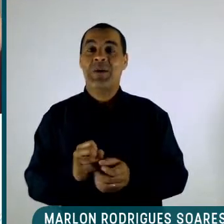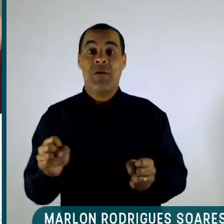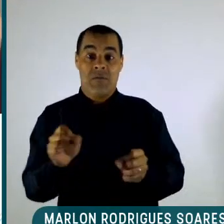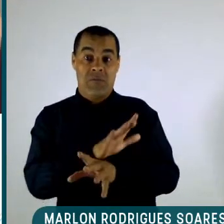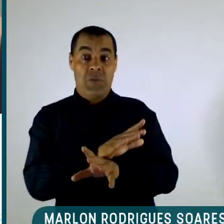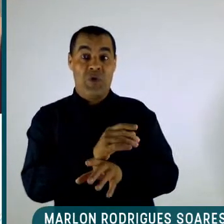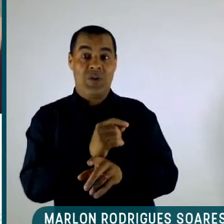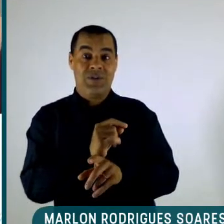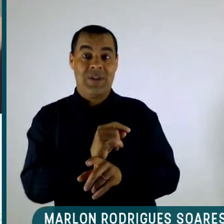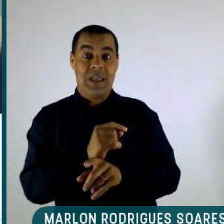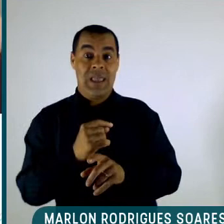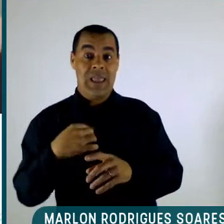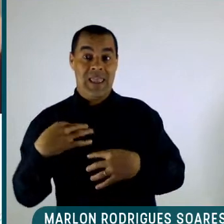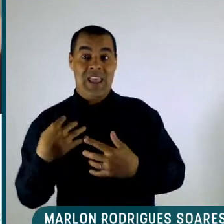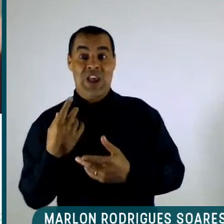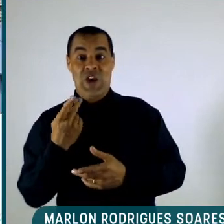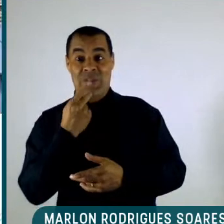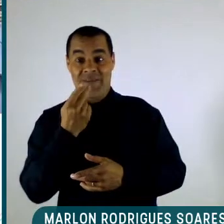back.